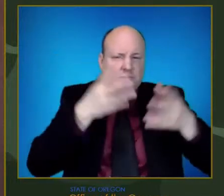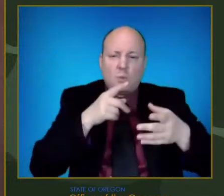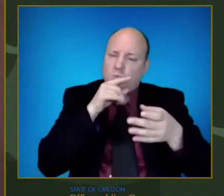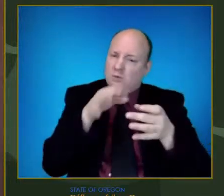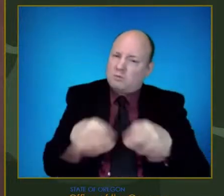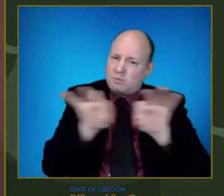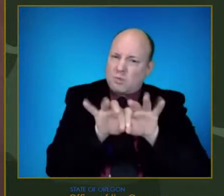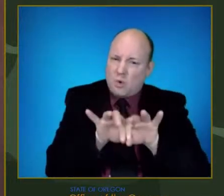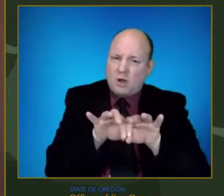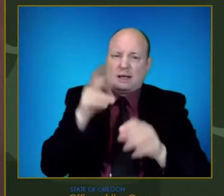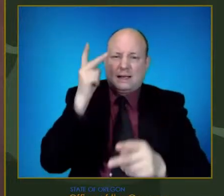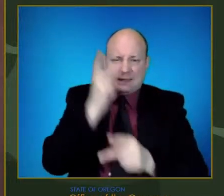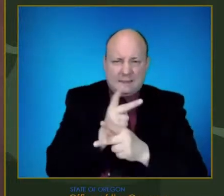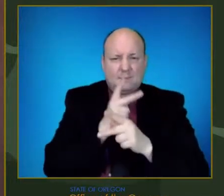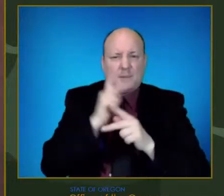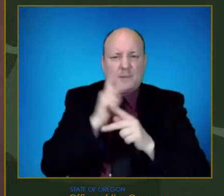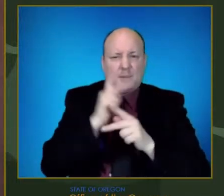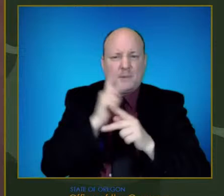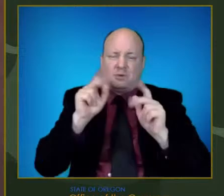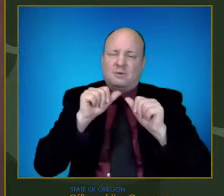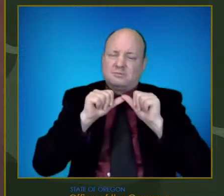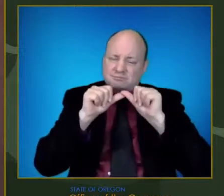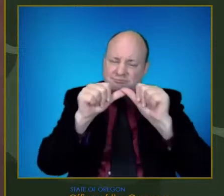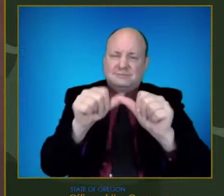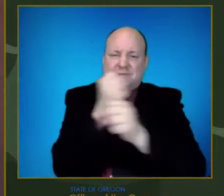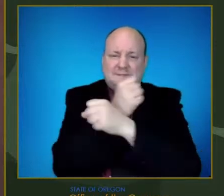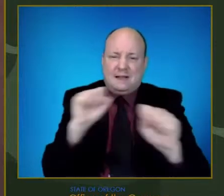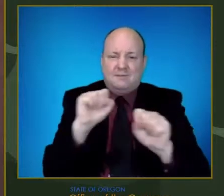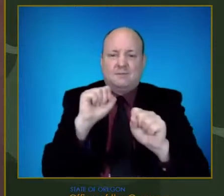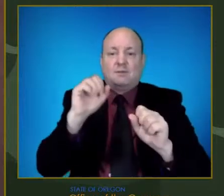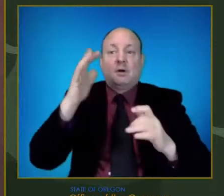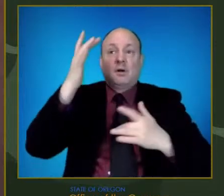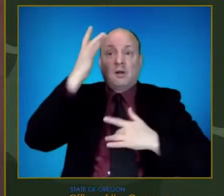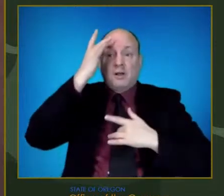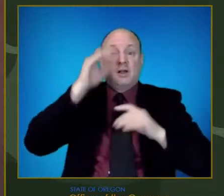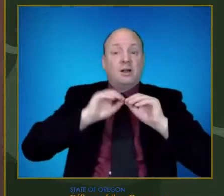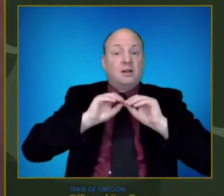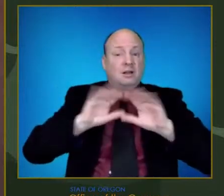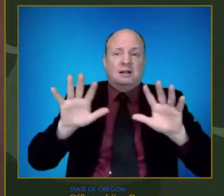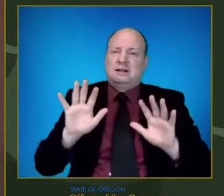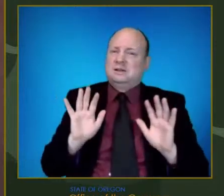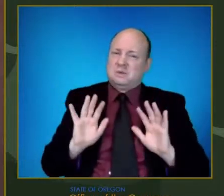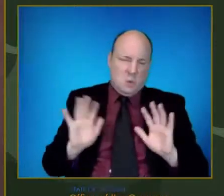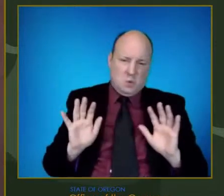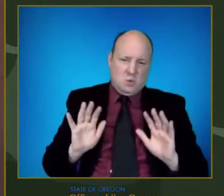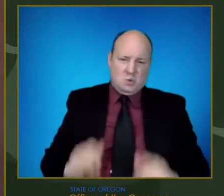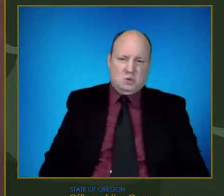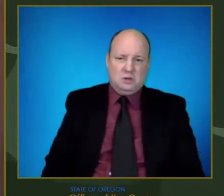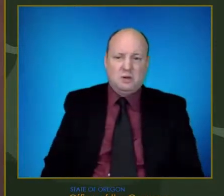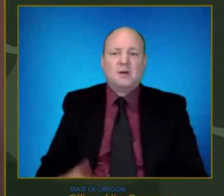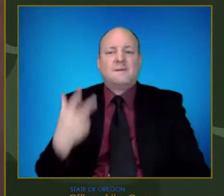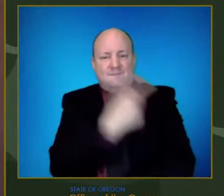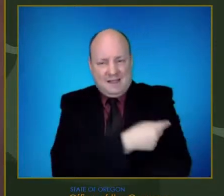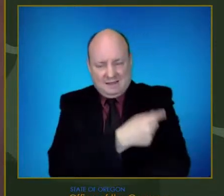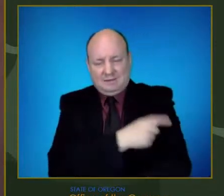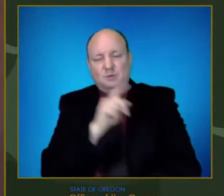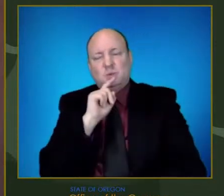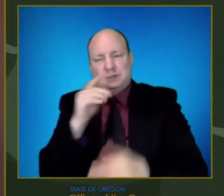the transmission of the virus, and we get Oregonians vaccinated very fast and very